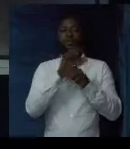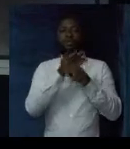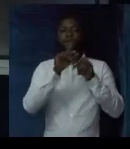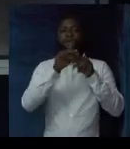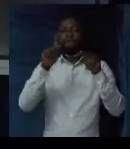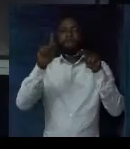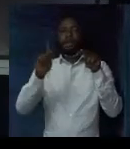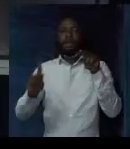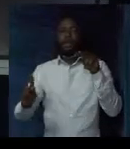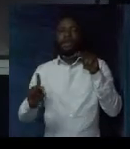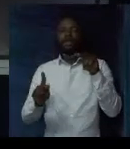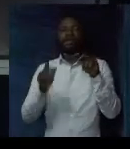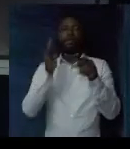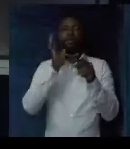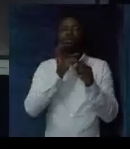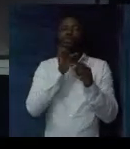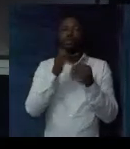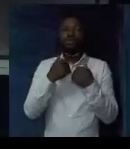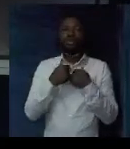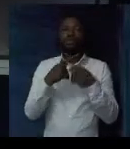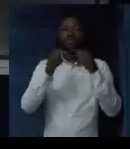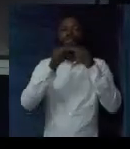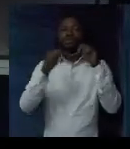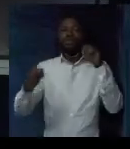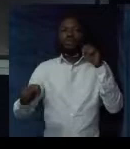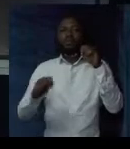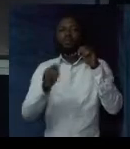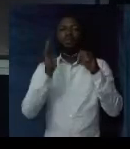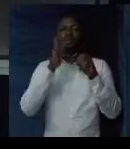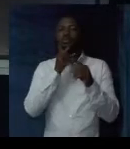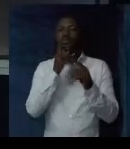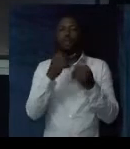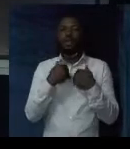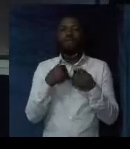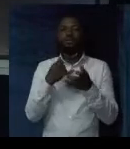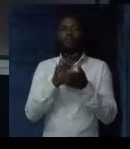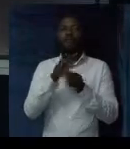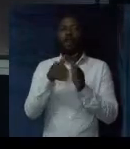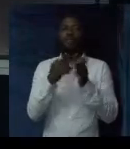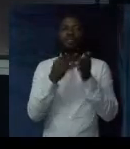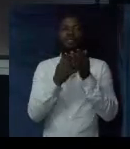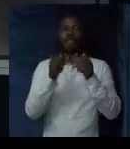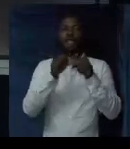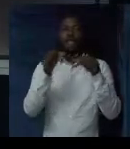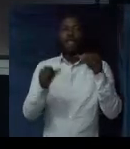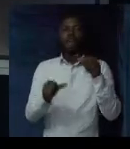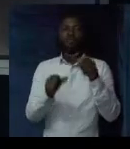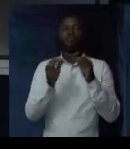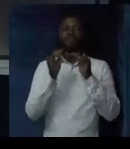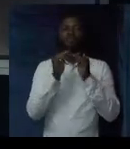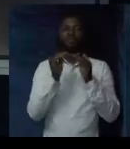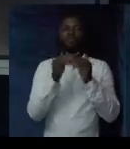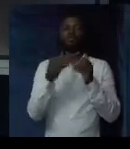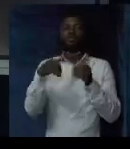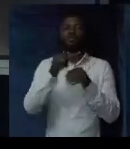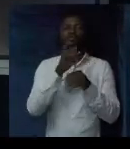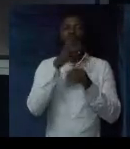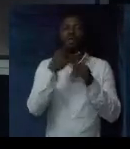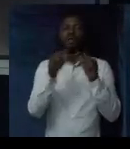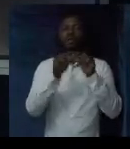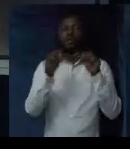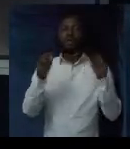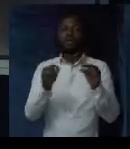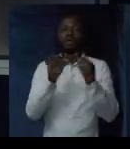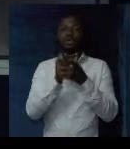not have all its angles equal. A trapezium will not have all its angles equal. A rhombus will not have all its angles equal. So those are quadrilaterals that have